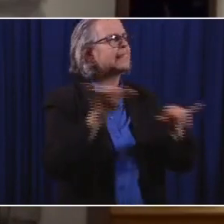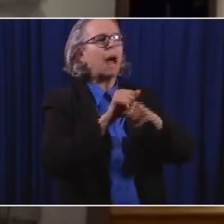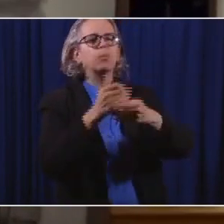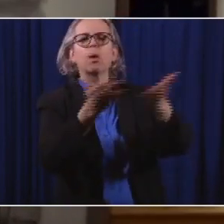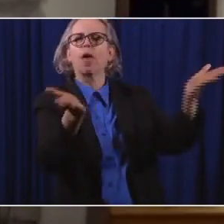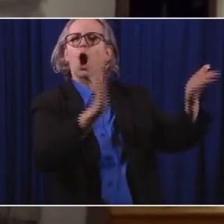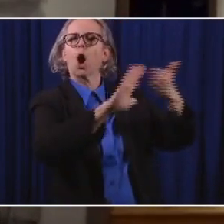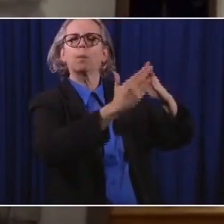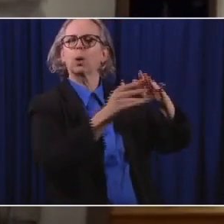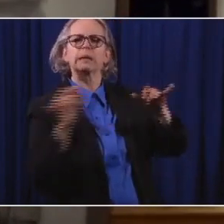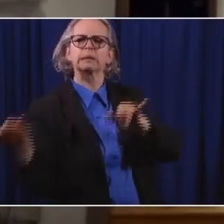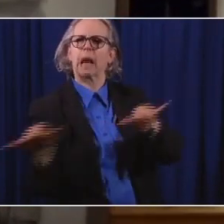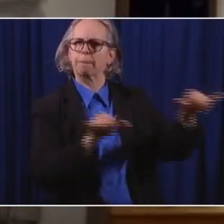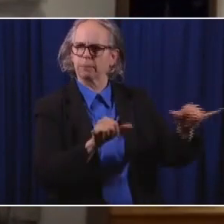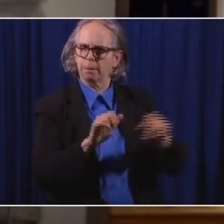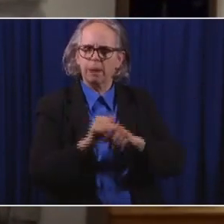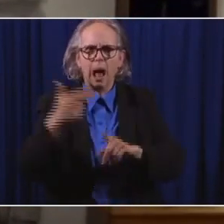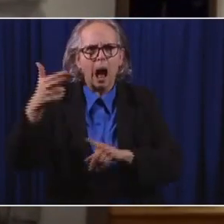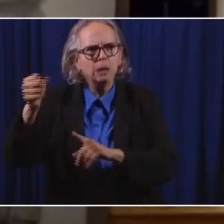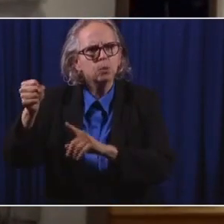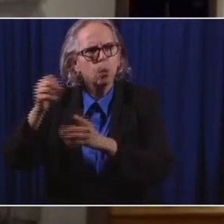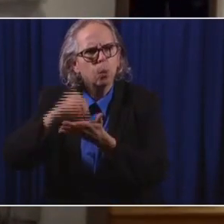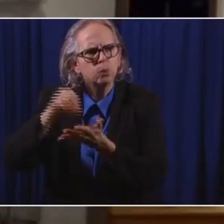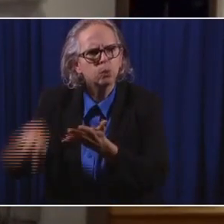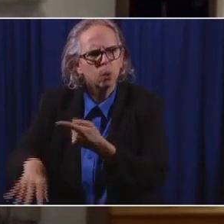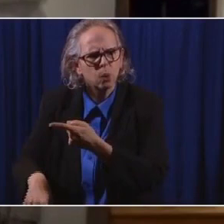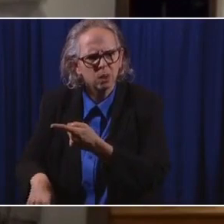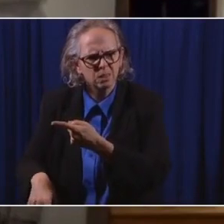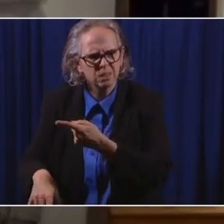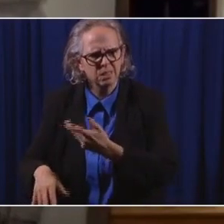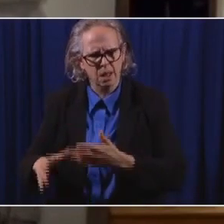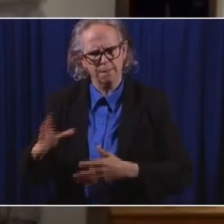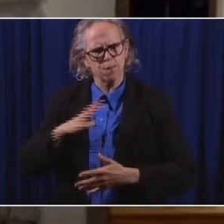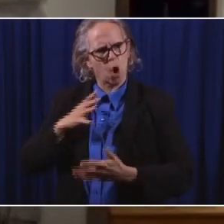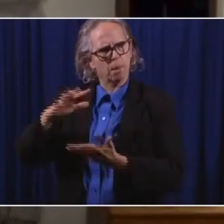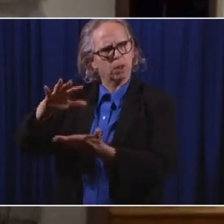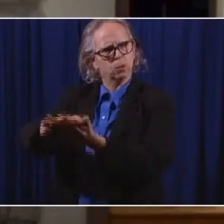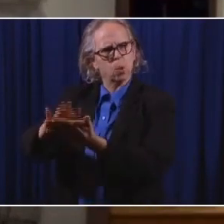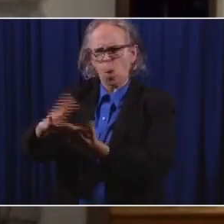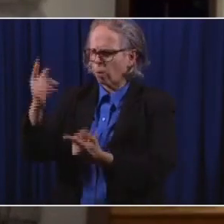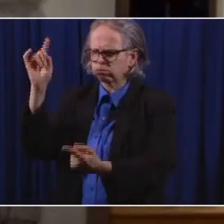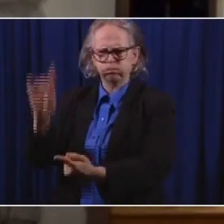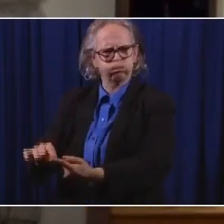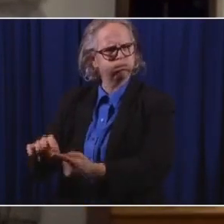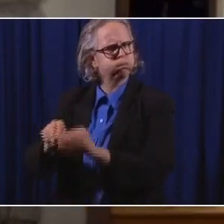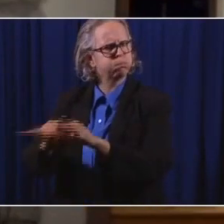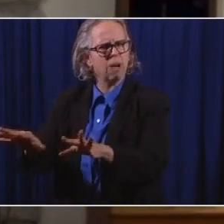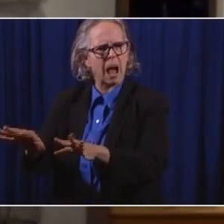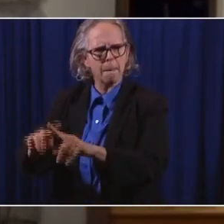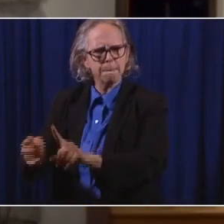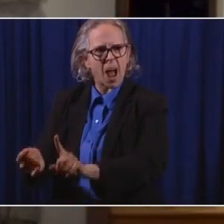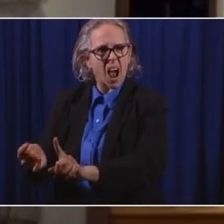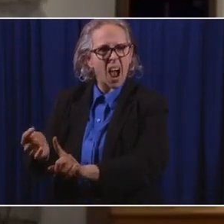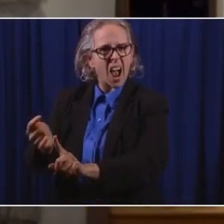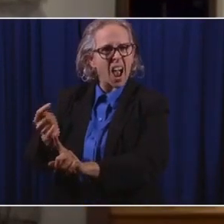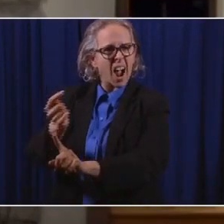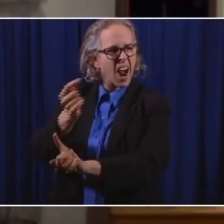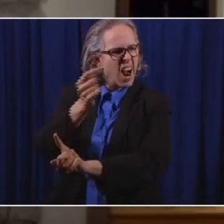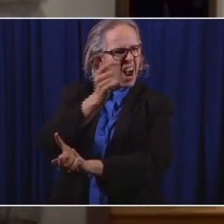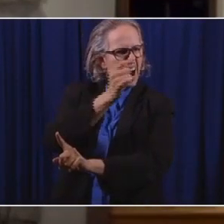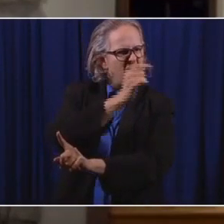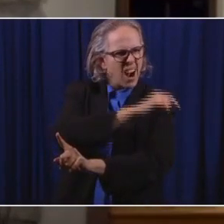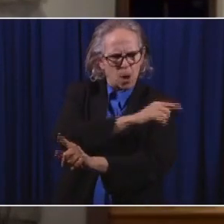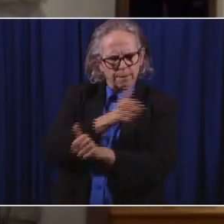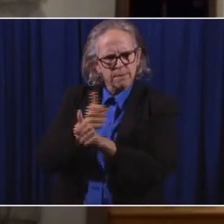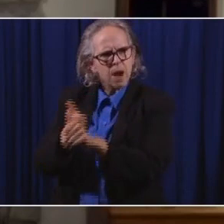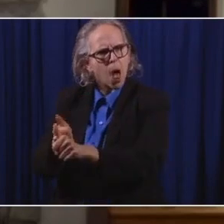it's not as much in, look, there's spread everywhere. But most businesses, we're not seeing much spread.